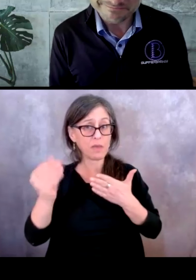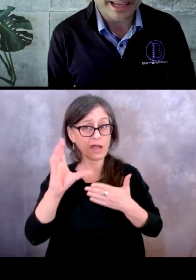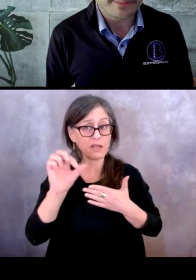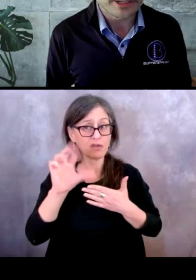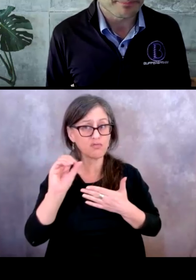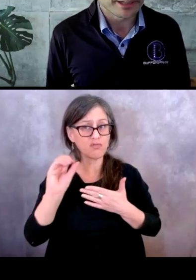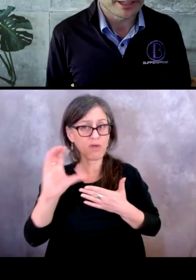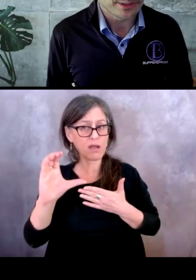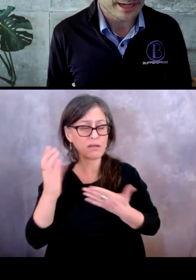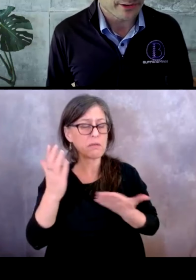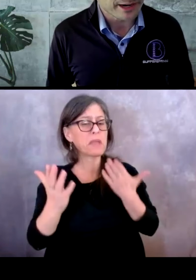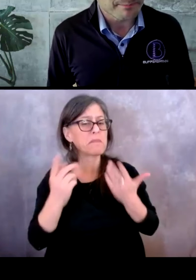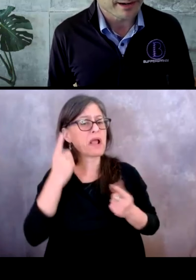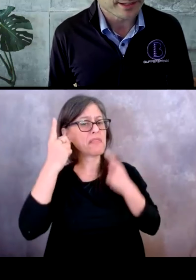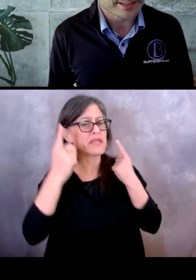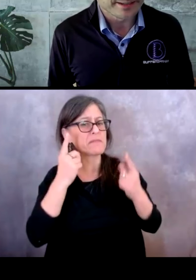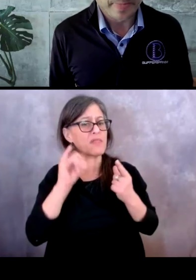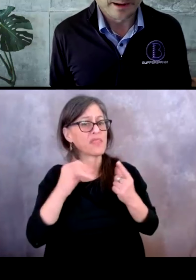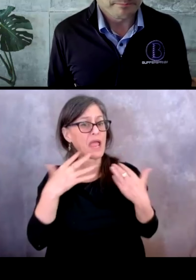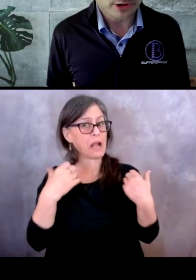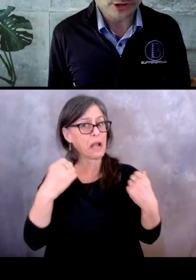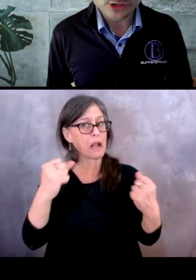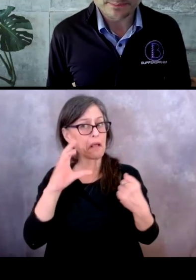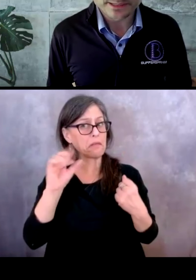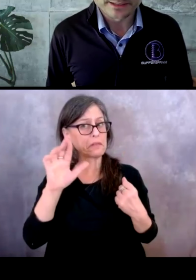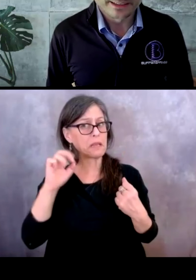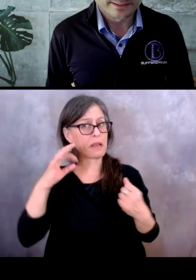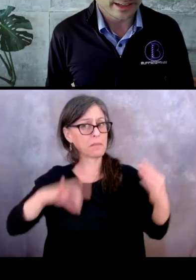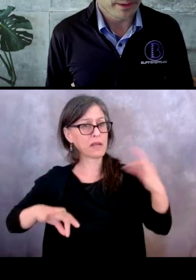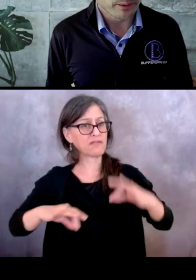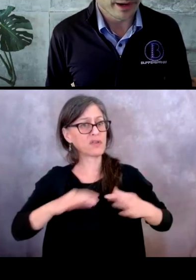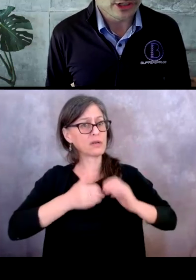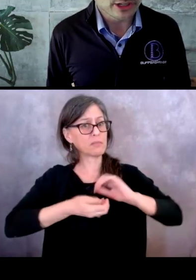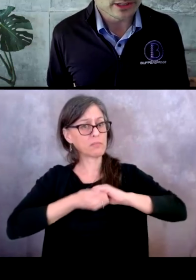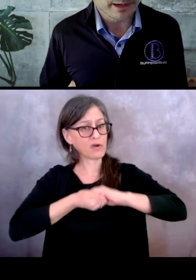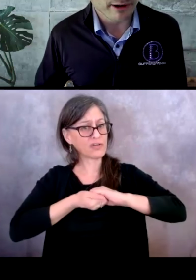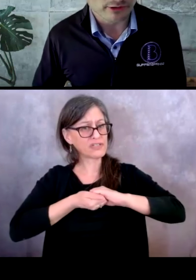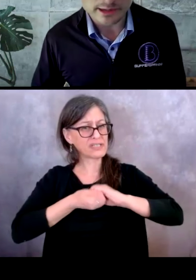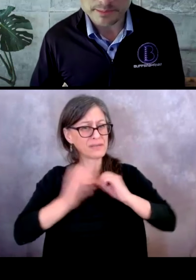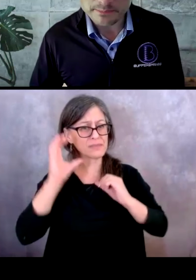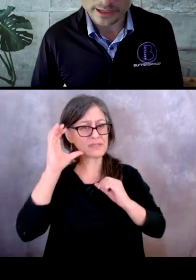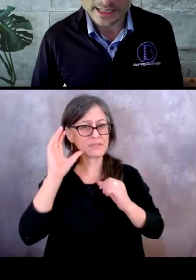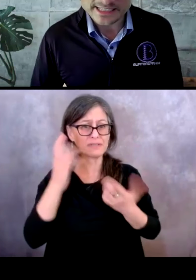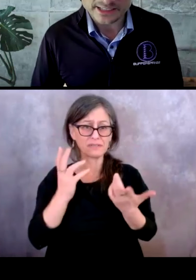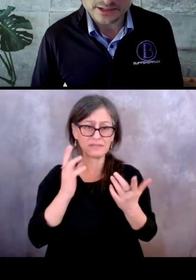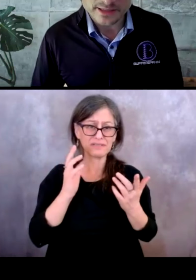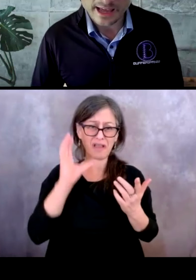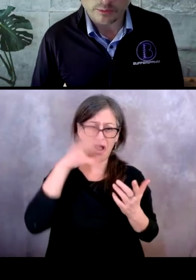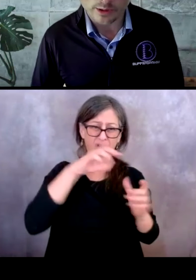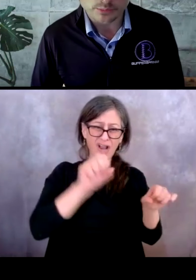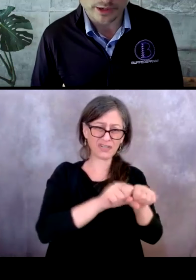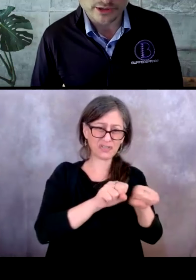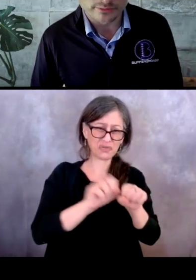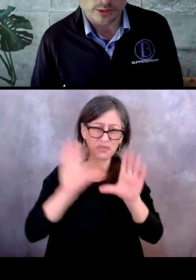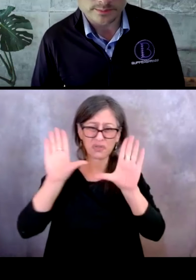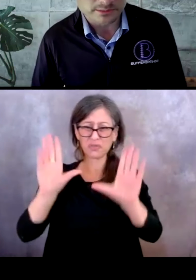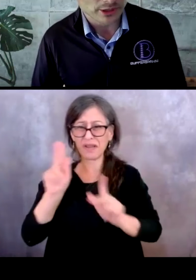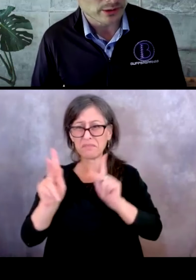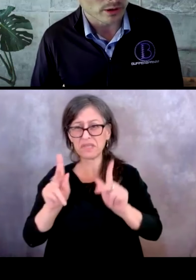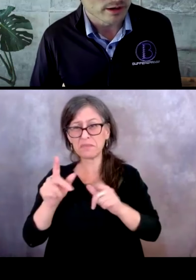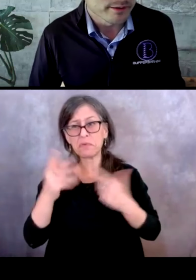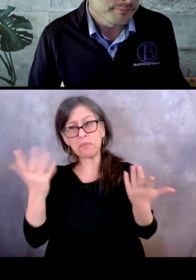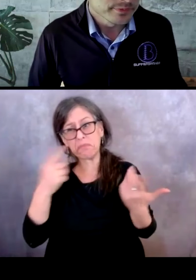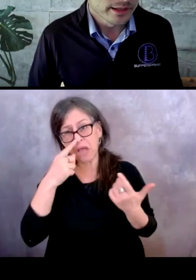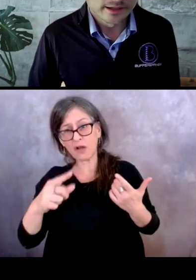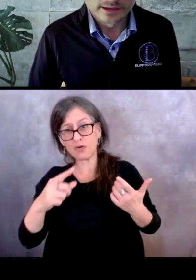am maybe jumping into it. Healthcare benefits, partnerships. I got to wear weird shoes to be around great people. I guess I could do that. Wear some weird uniforms in the